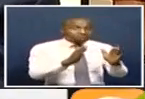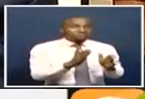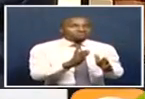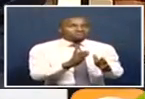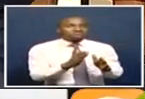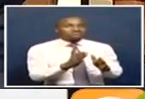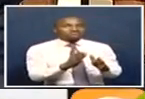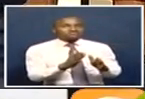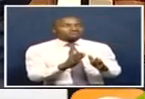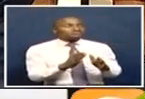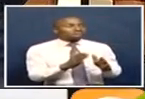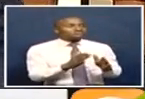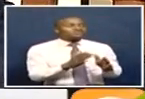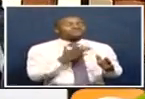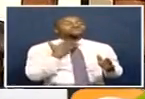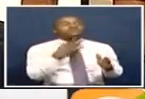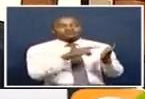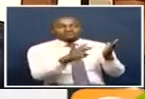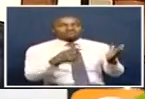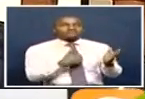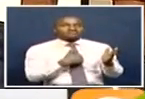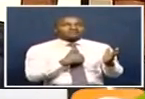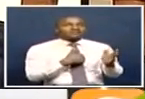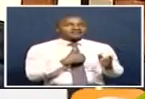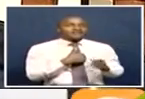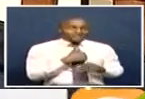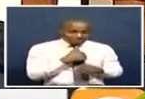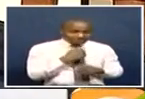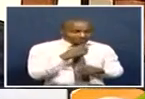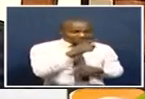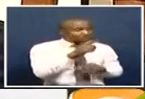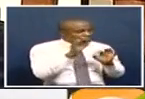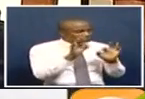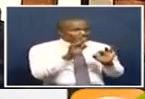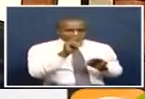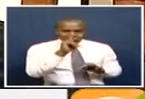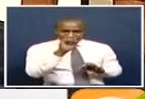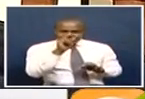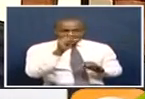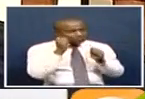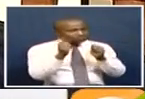one person and eventually he lets you down. Those ones are mentioning they have been tested. Kanini Kega has been tested.